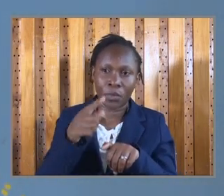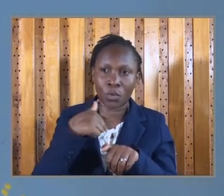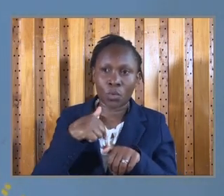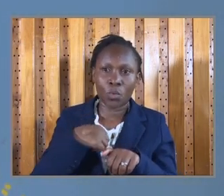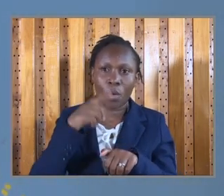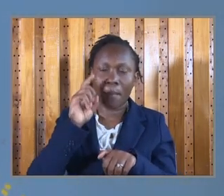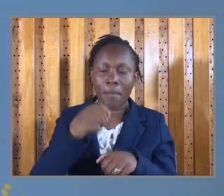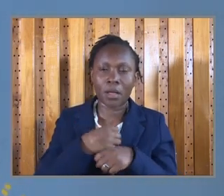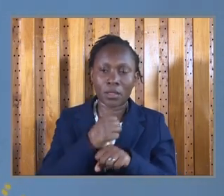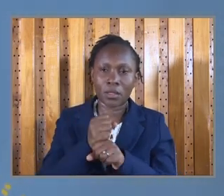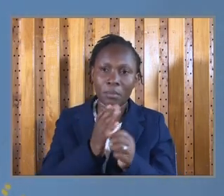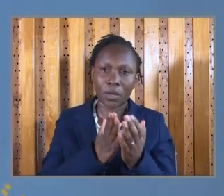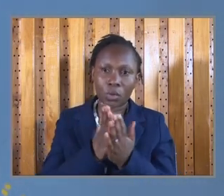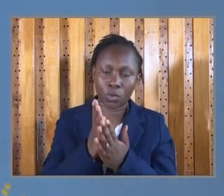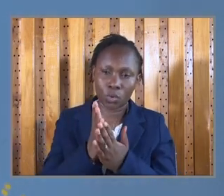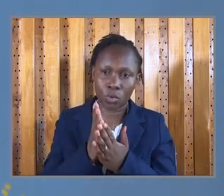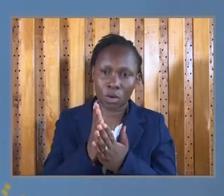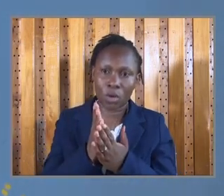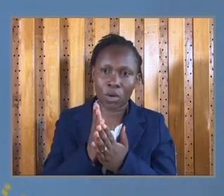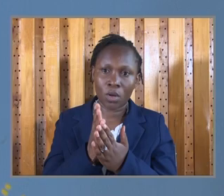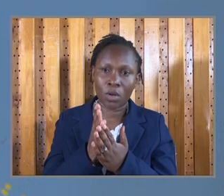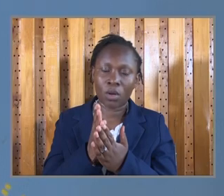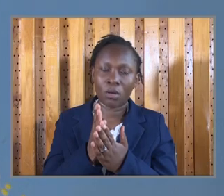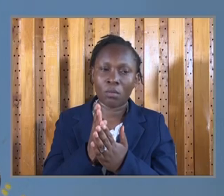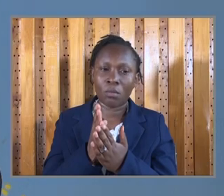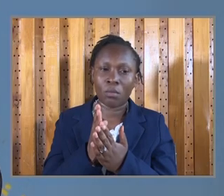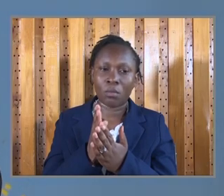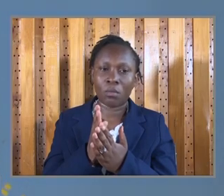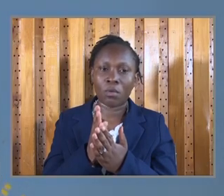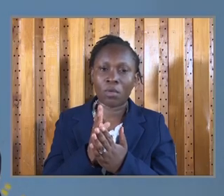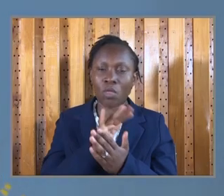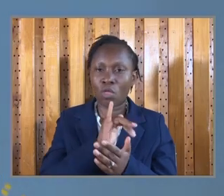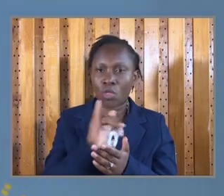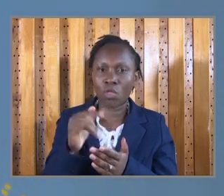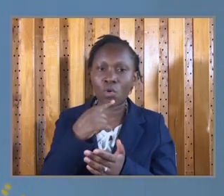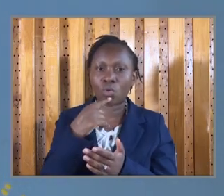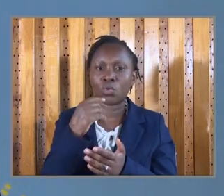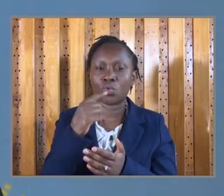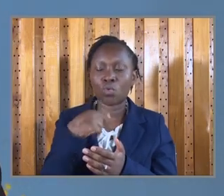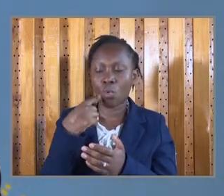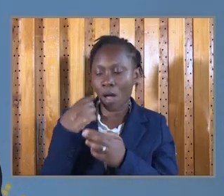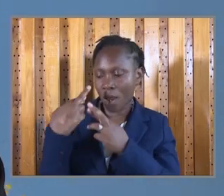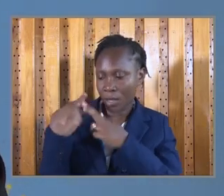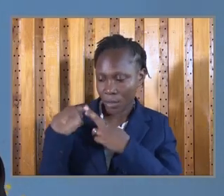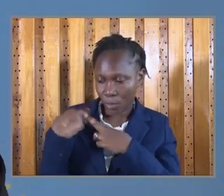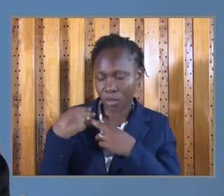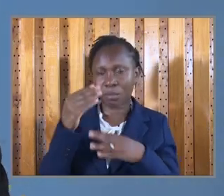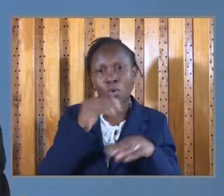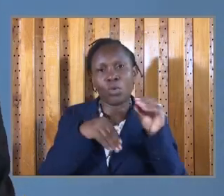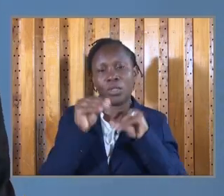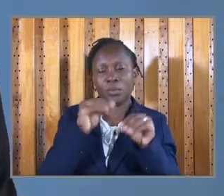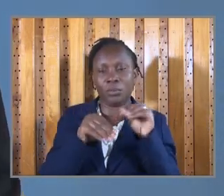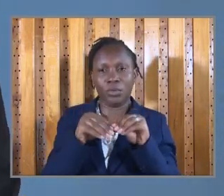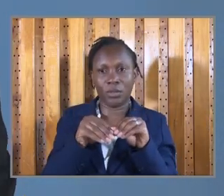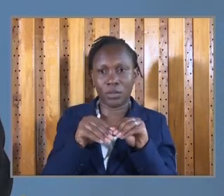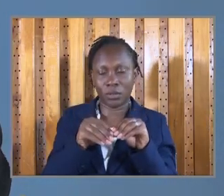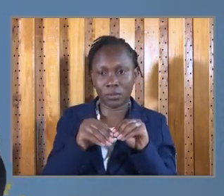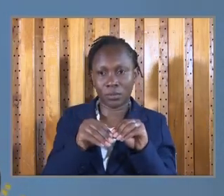sure that all who have the ability to contribute actually do contribute.